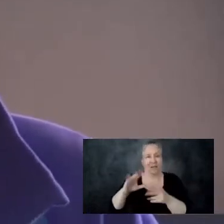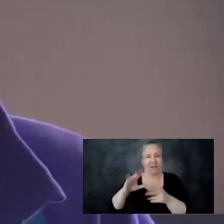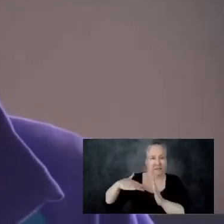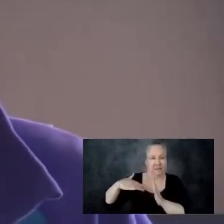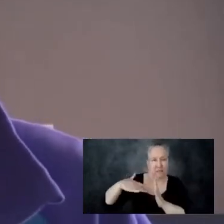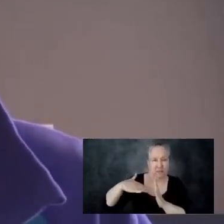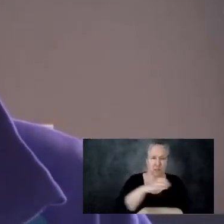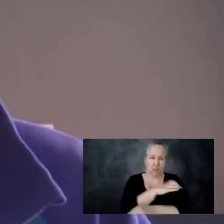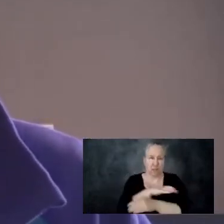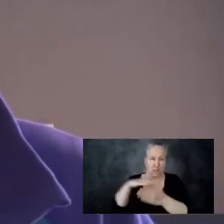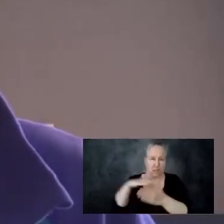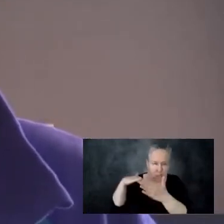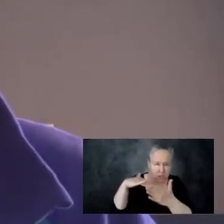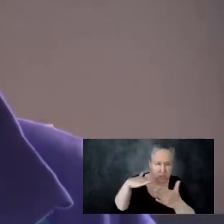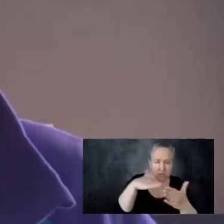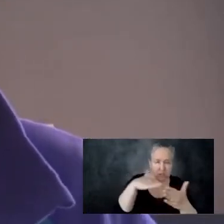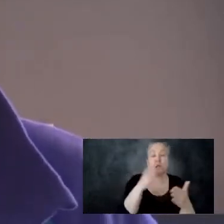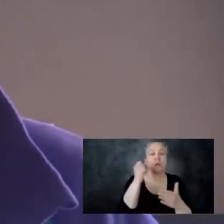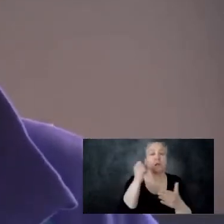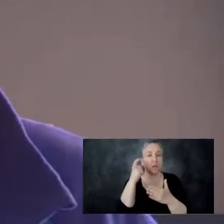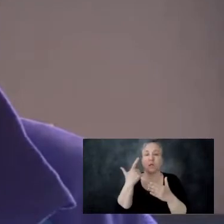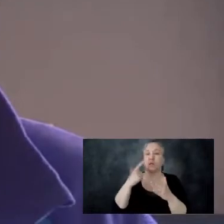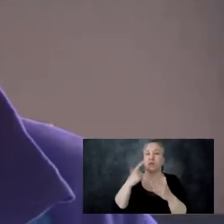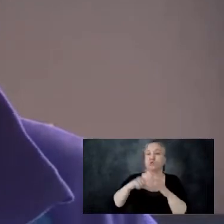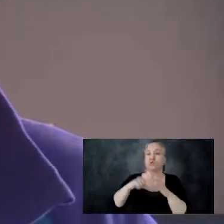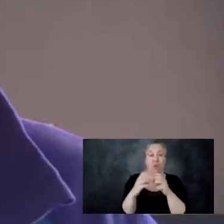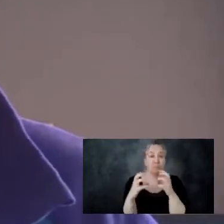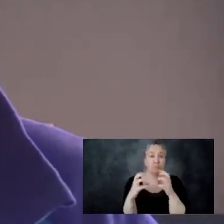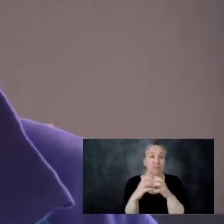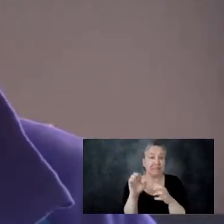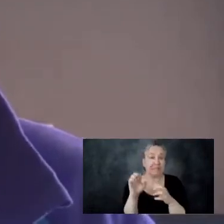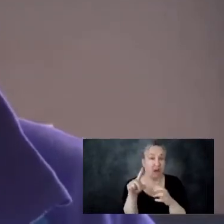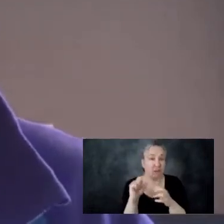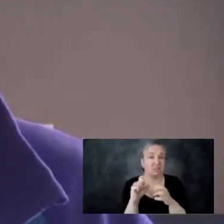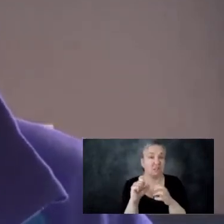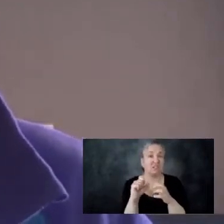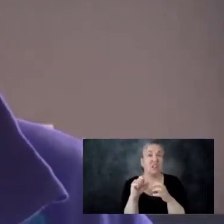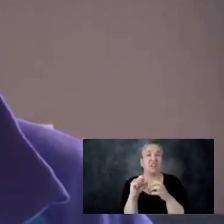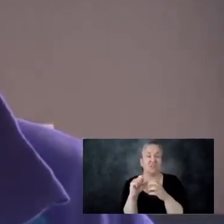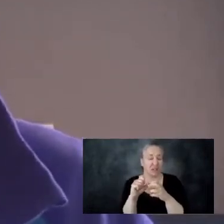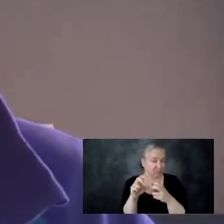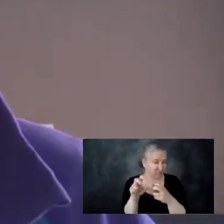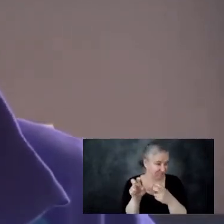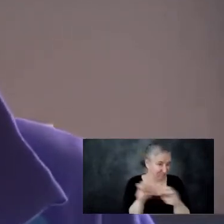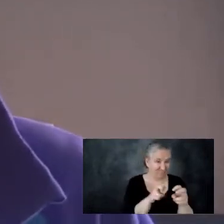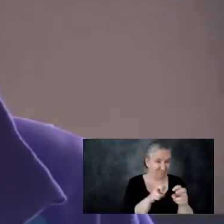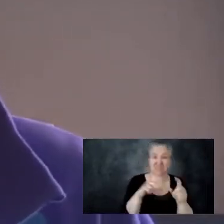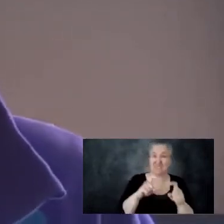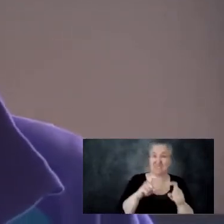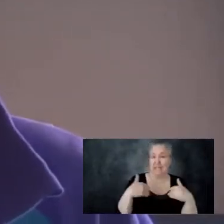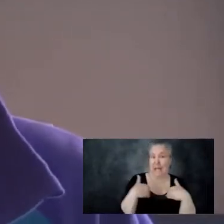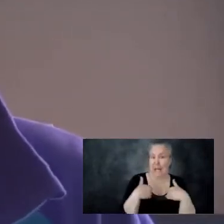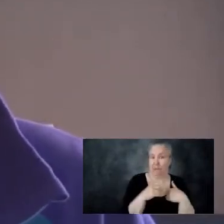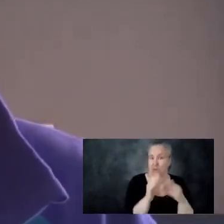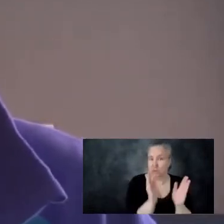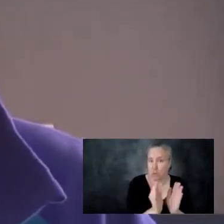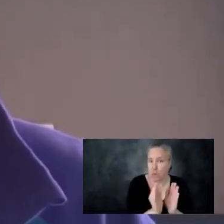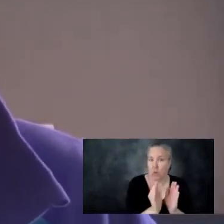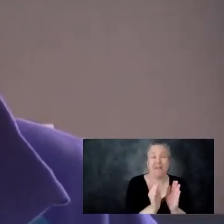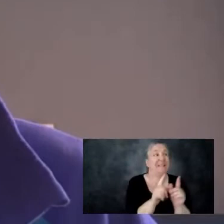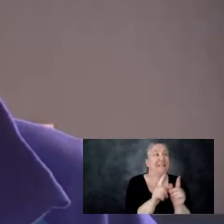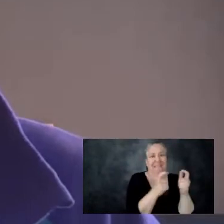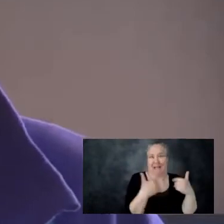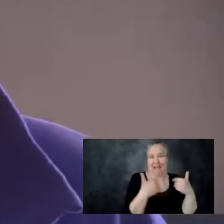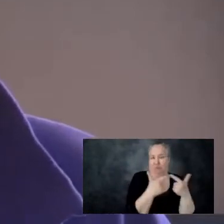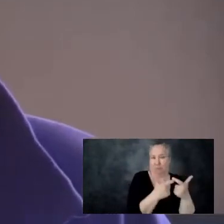preclinical studies. And these start from cells, and they go to animals, and then bigger animals. And then we have these